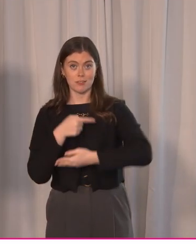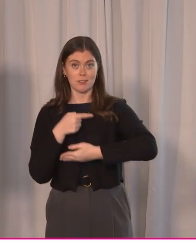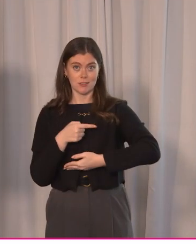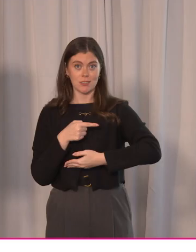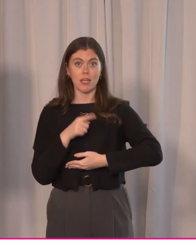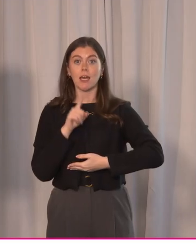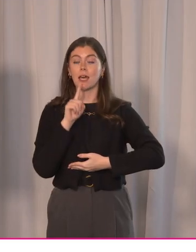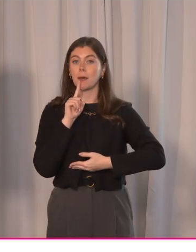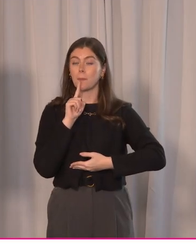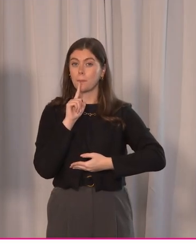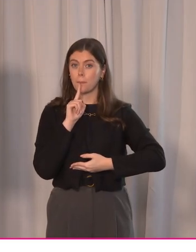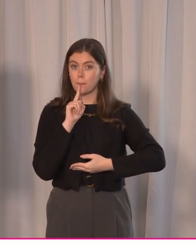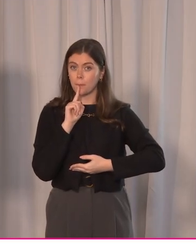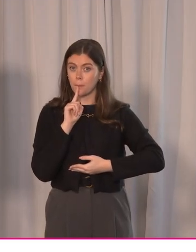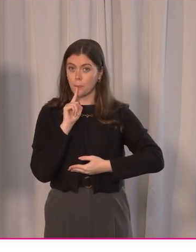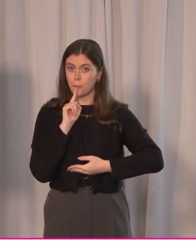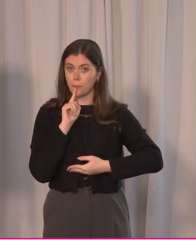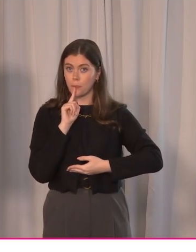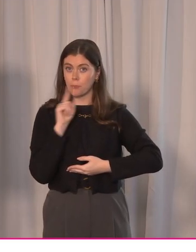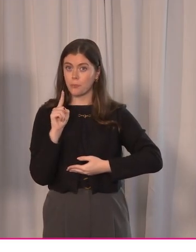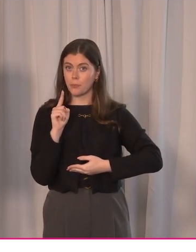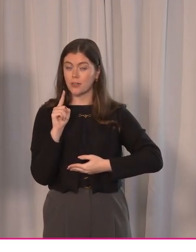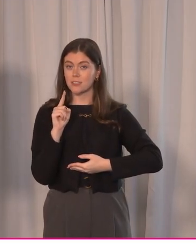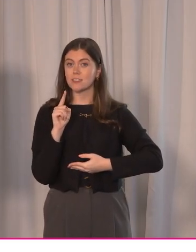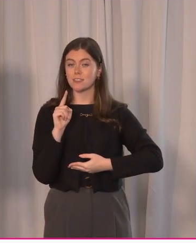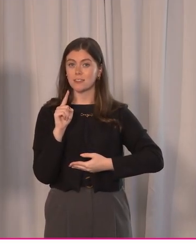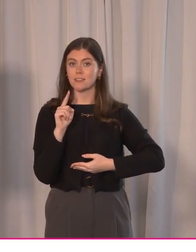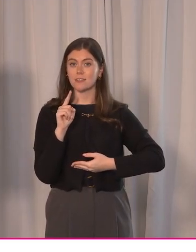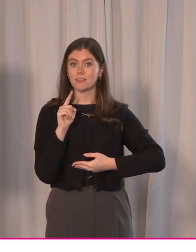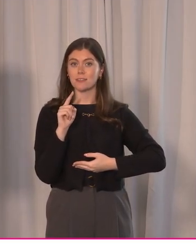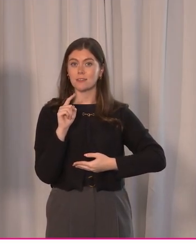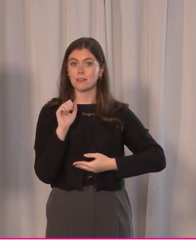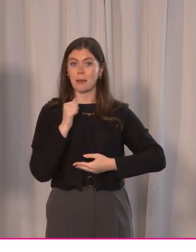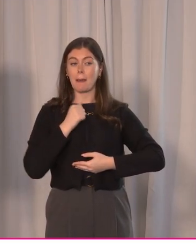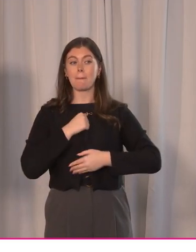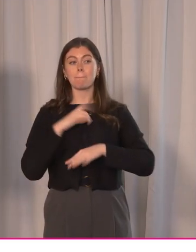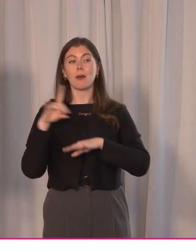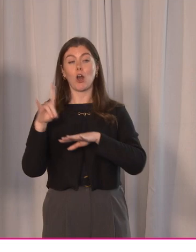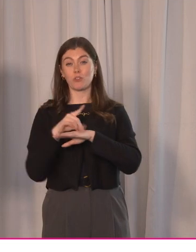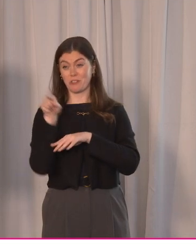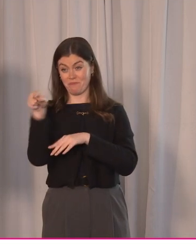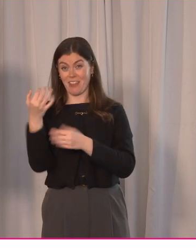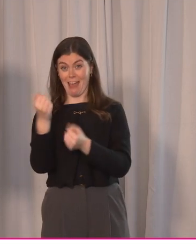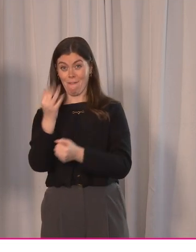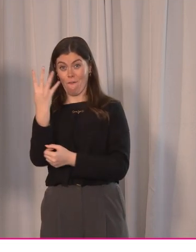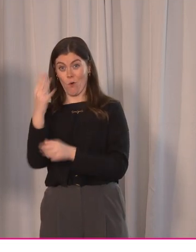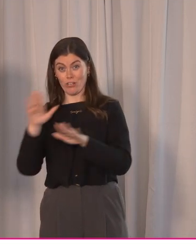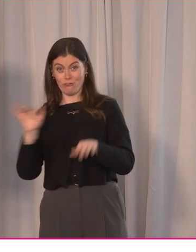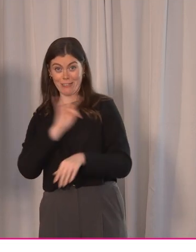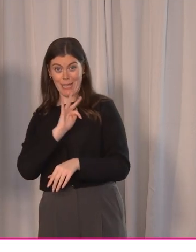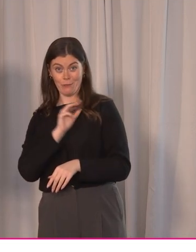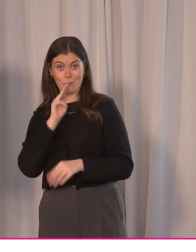I got 4 additions when I married my husband because he had 4 kids. So we